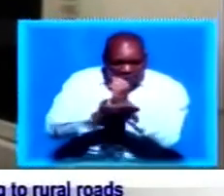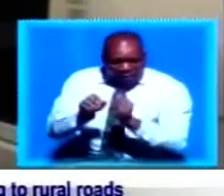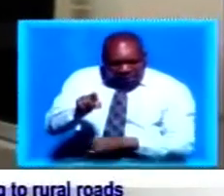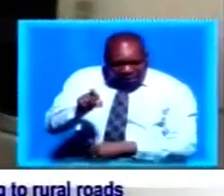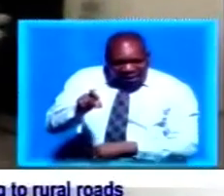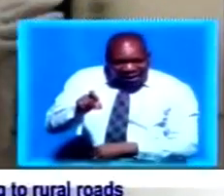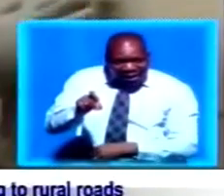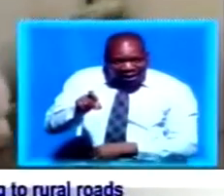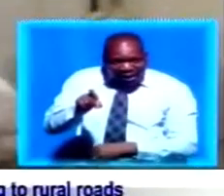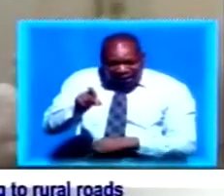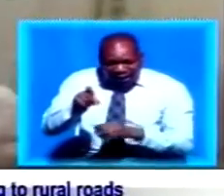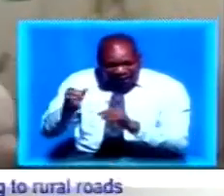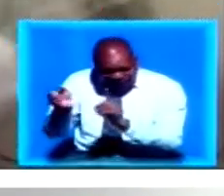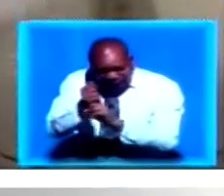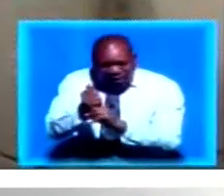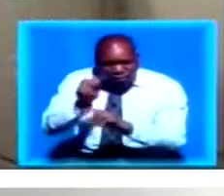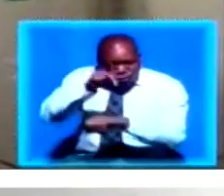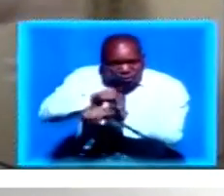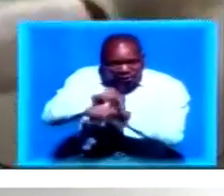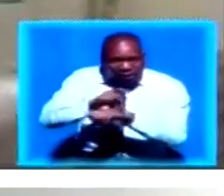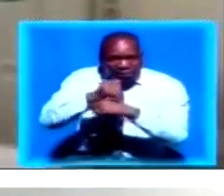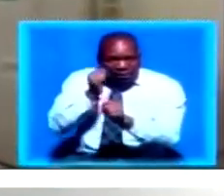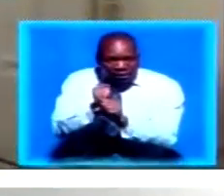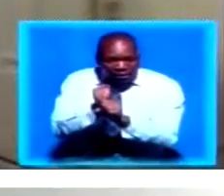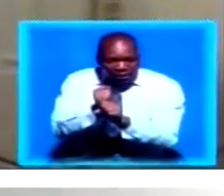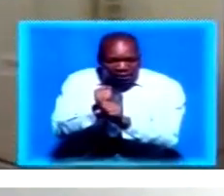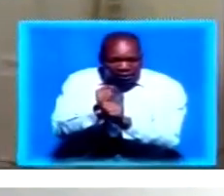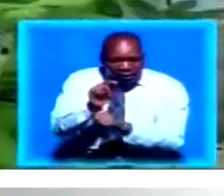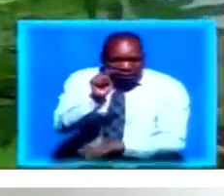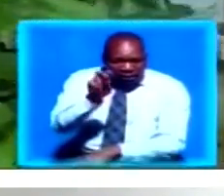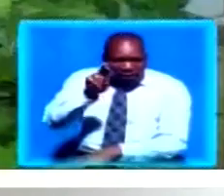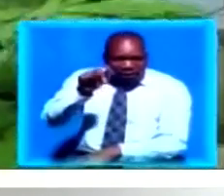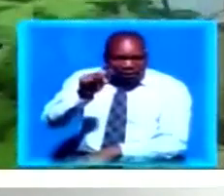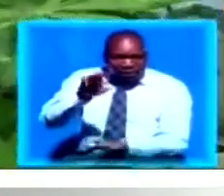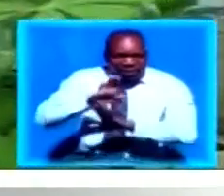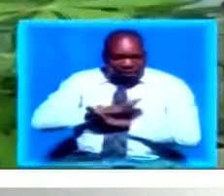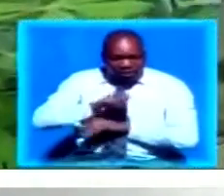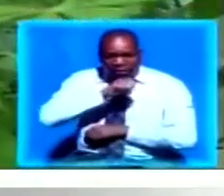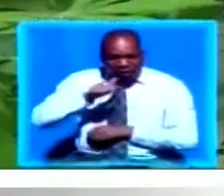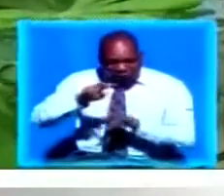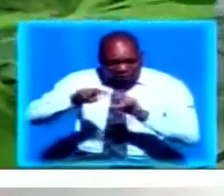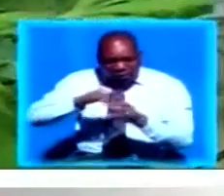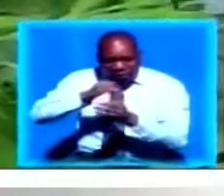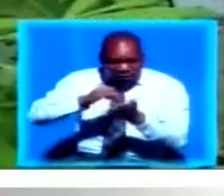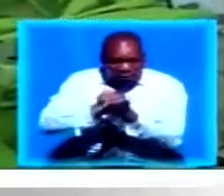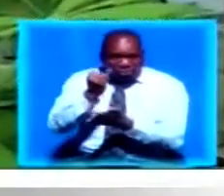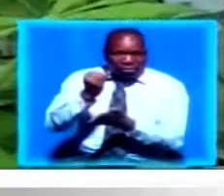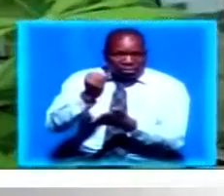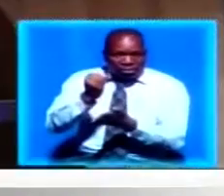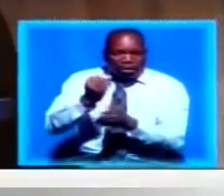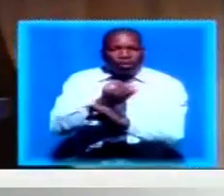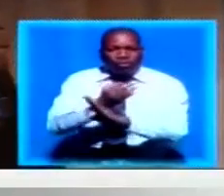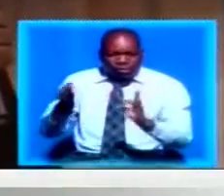Diagnostics Project under Zambia Agriculture Research Institute ZARI to provide free cassava planting material to